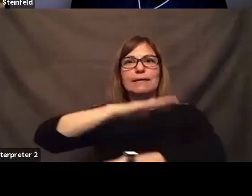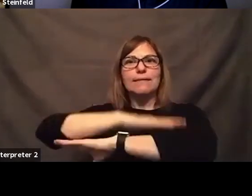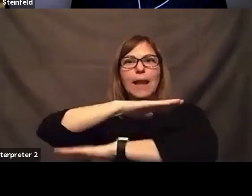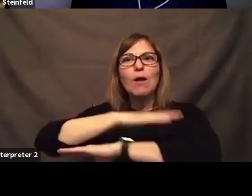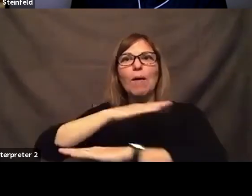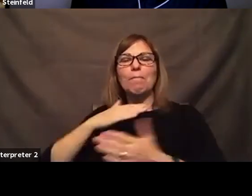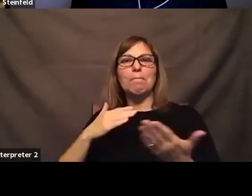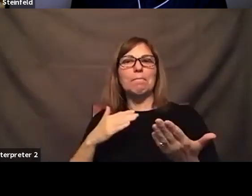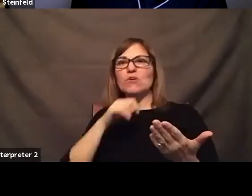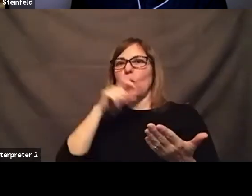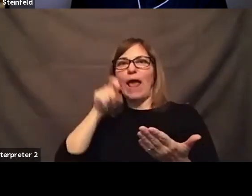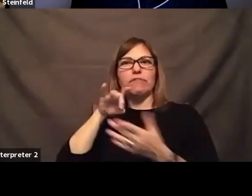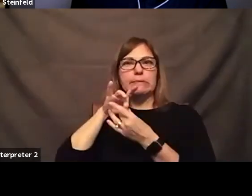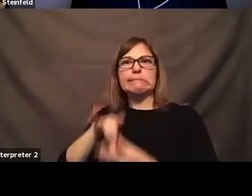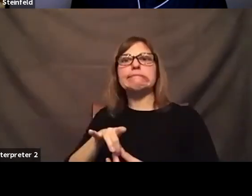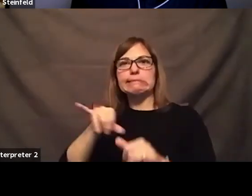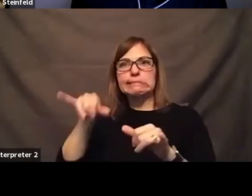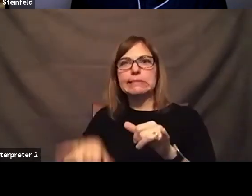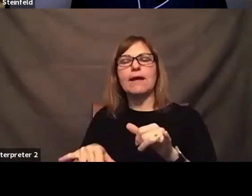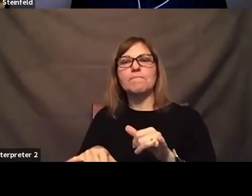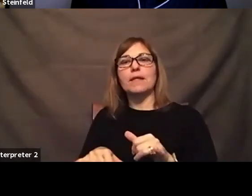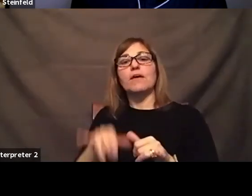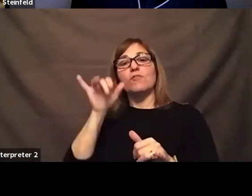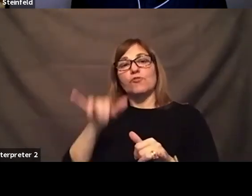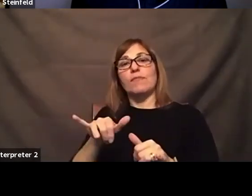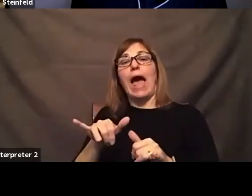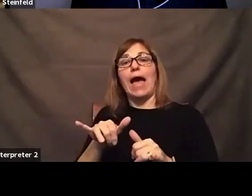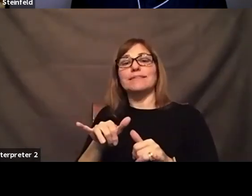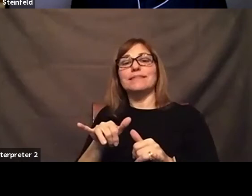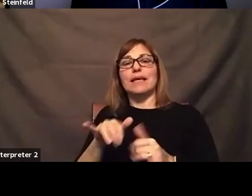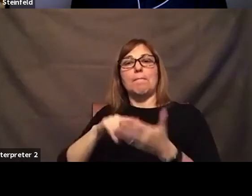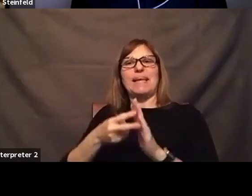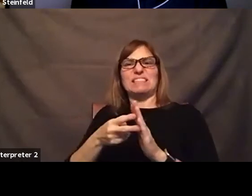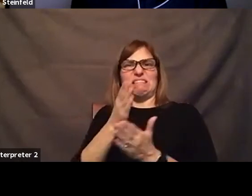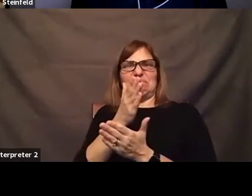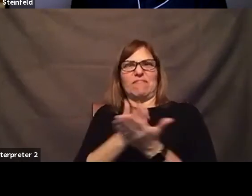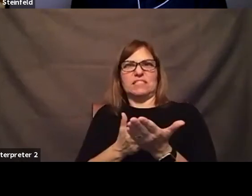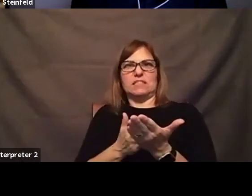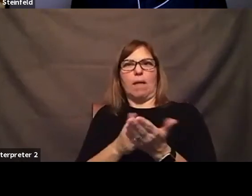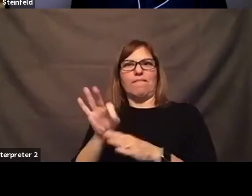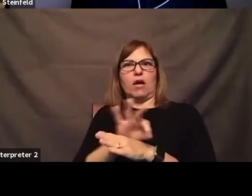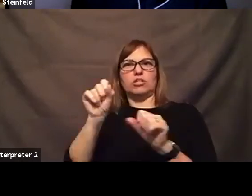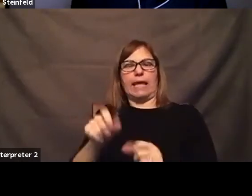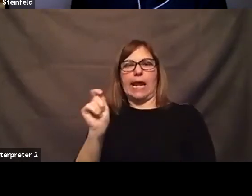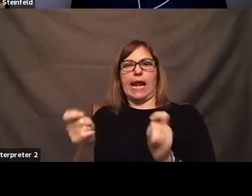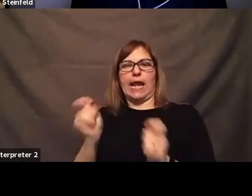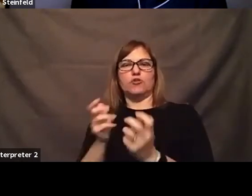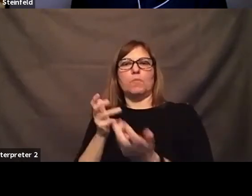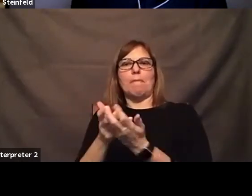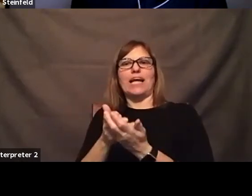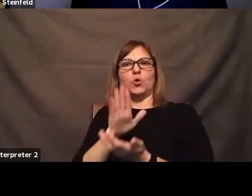of by having those customizable features that you can turn on and turn off based on your